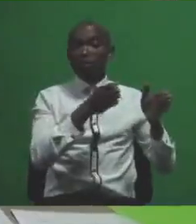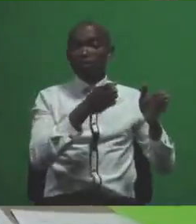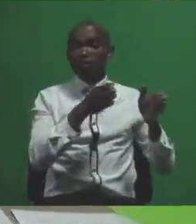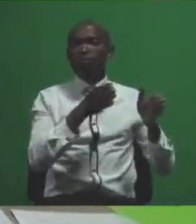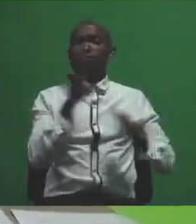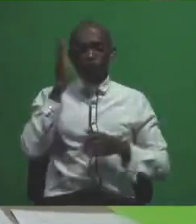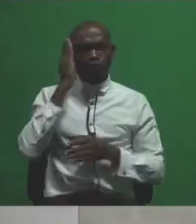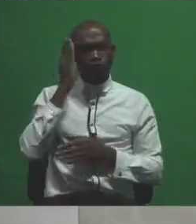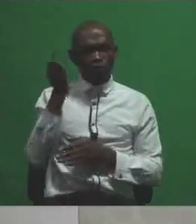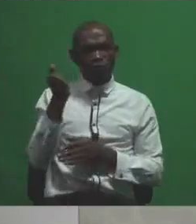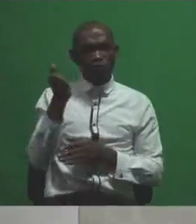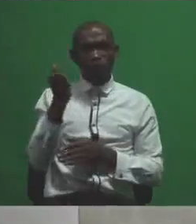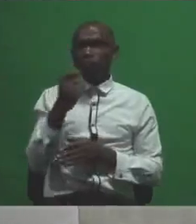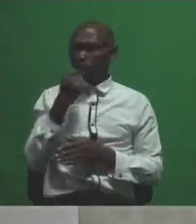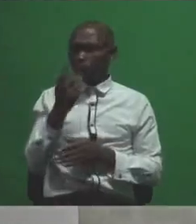laboratory?